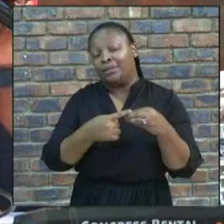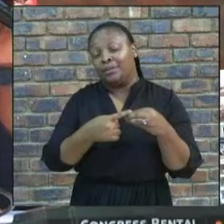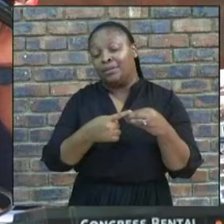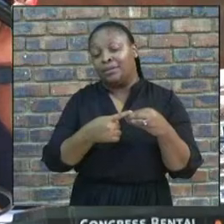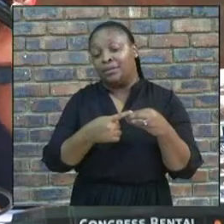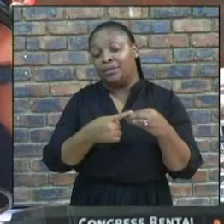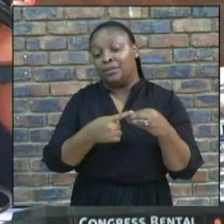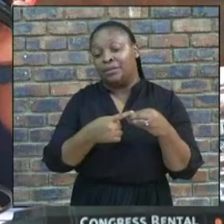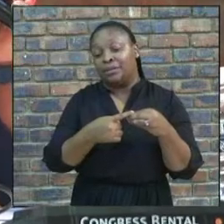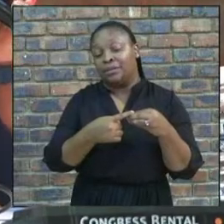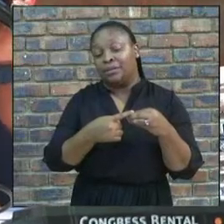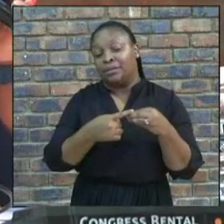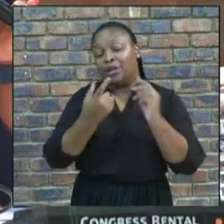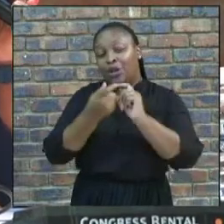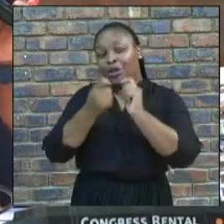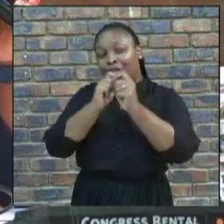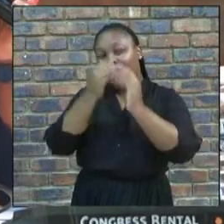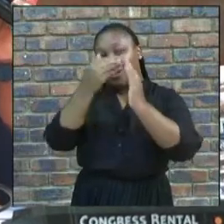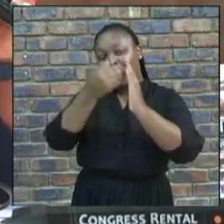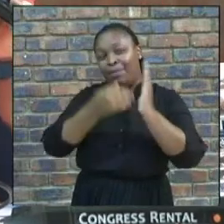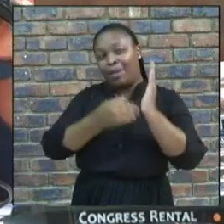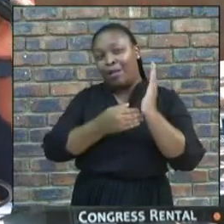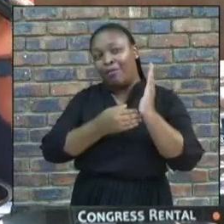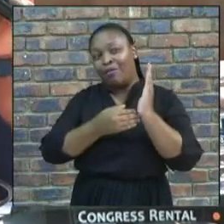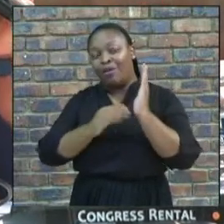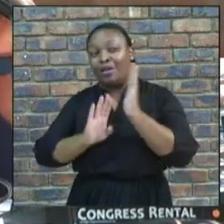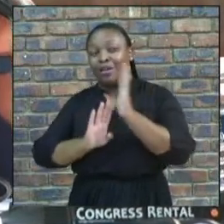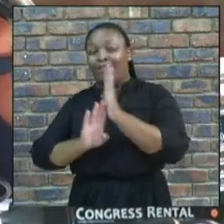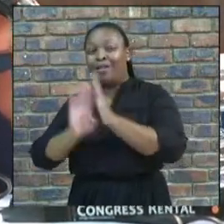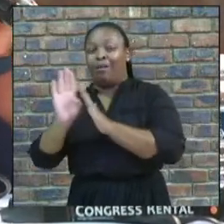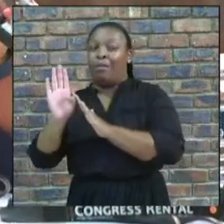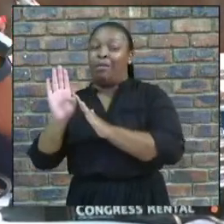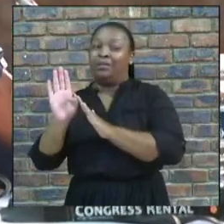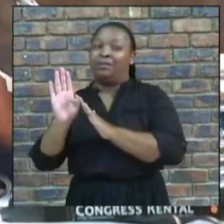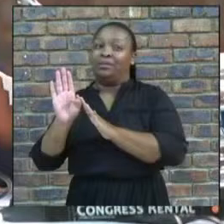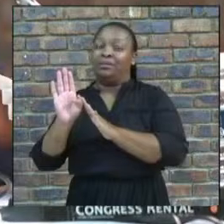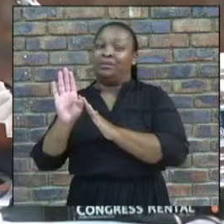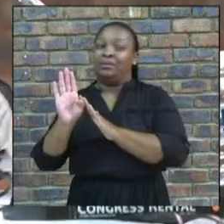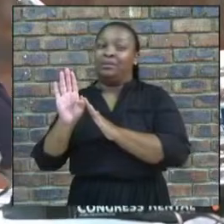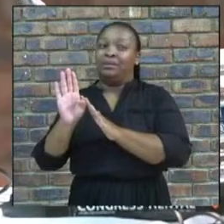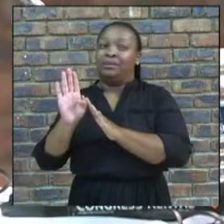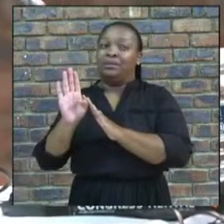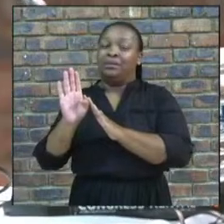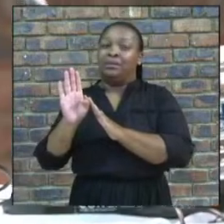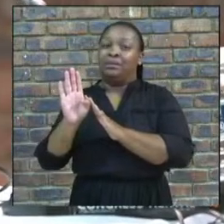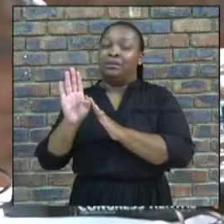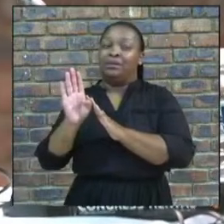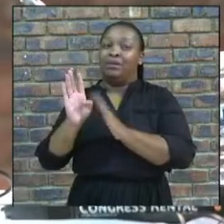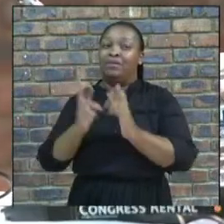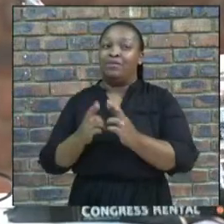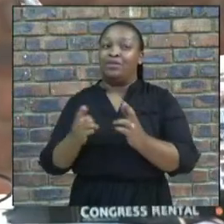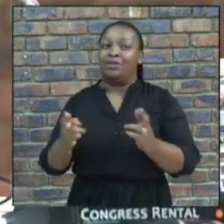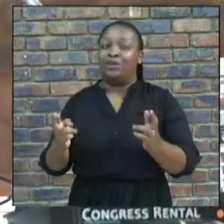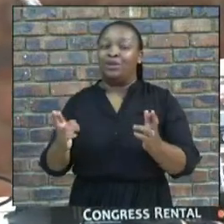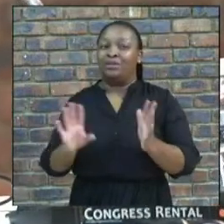Upstream Petroleum Resource Development Act, bill.